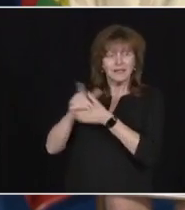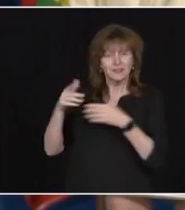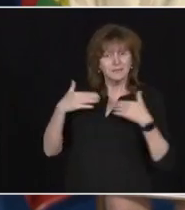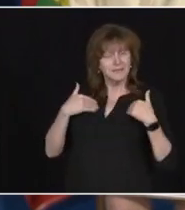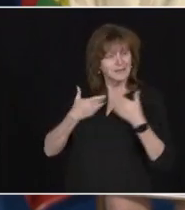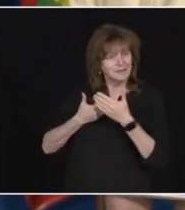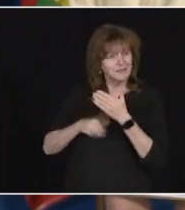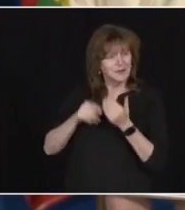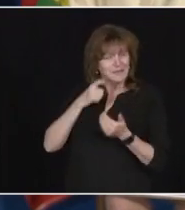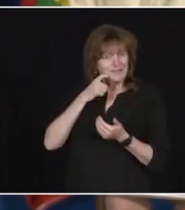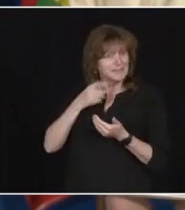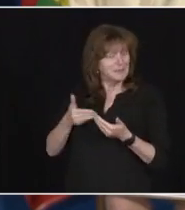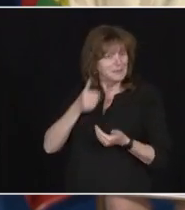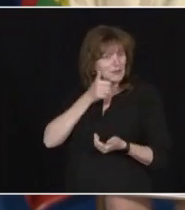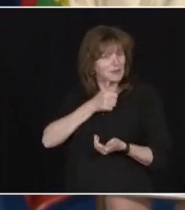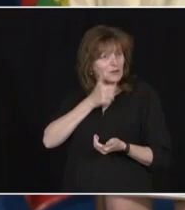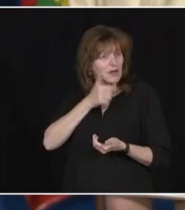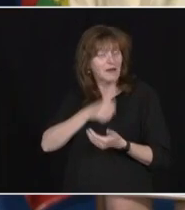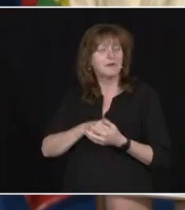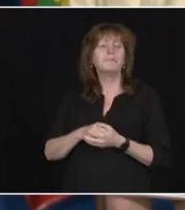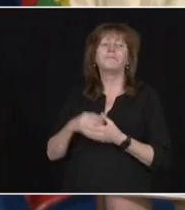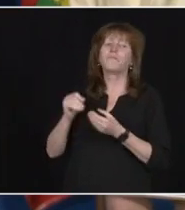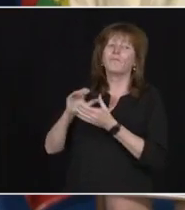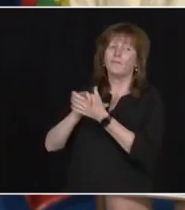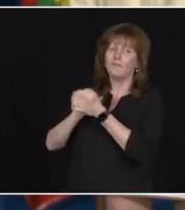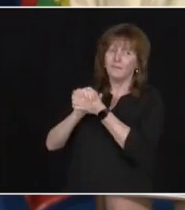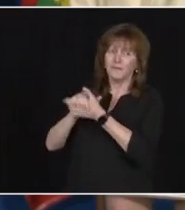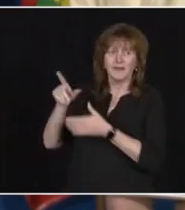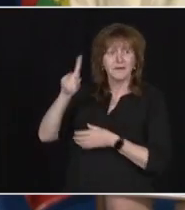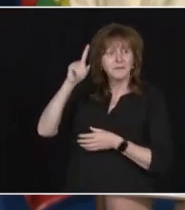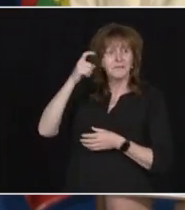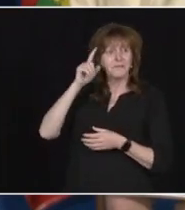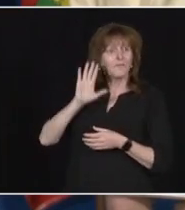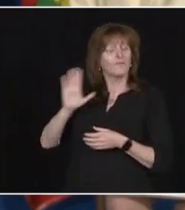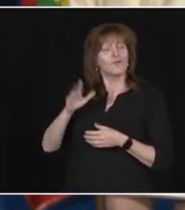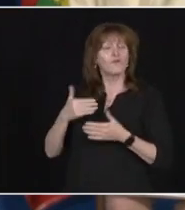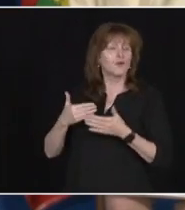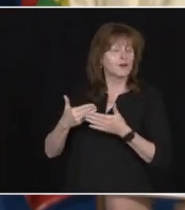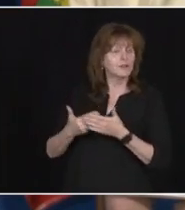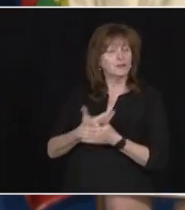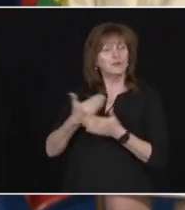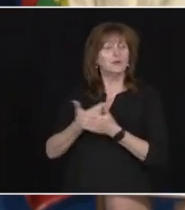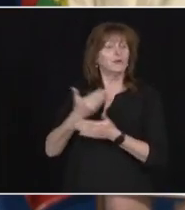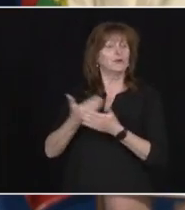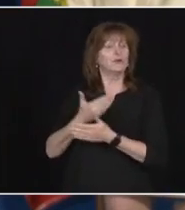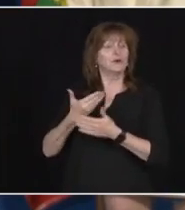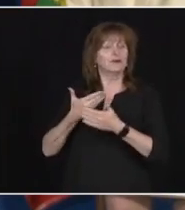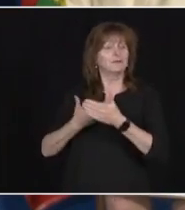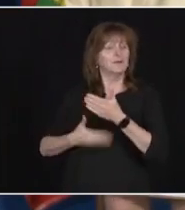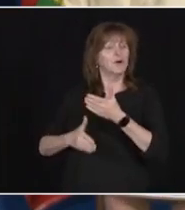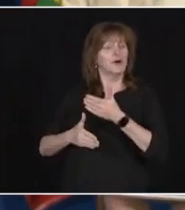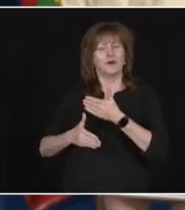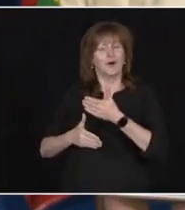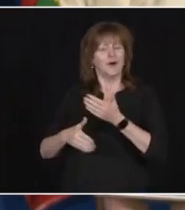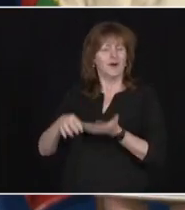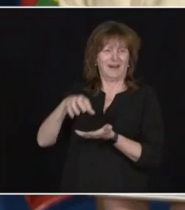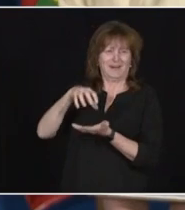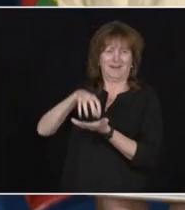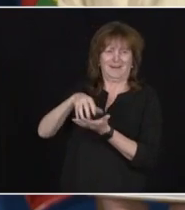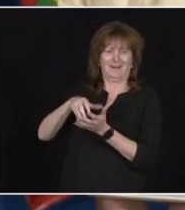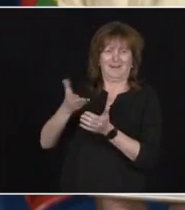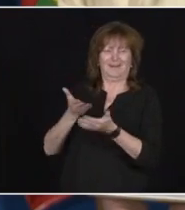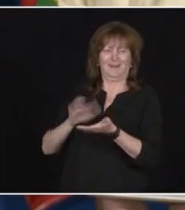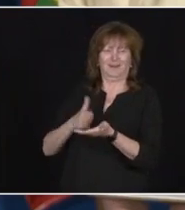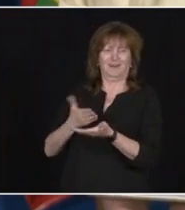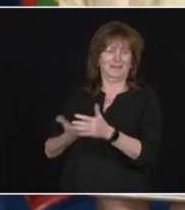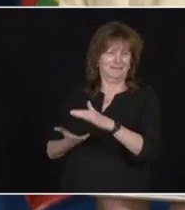his new arrival, and Premier on your new arrival of the cheesecake. I was watching the video this morning. Very nice. Oh, thank